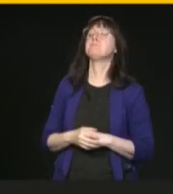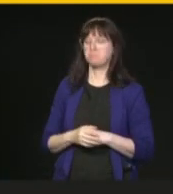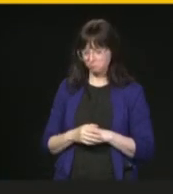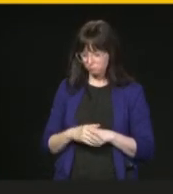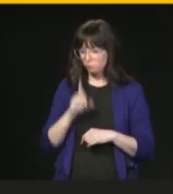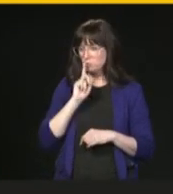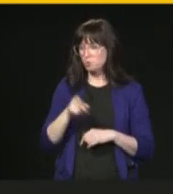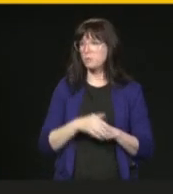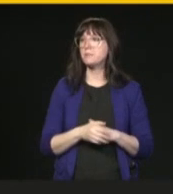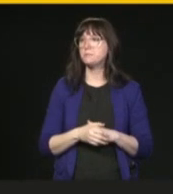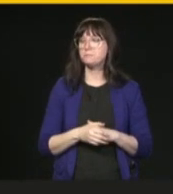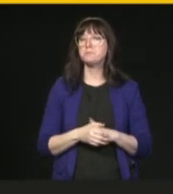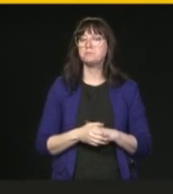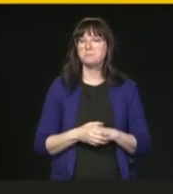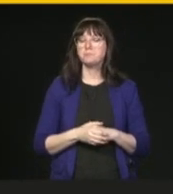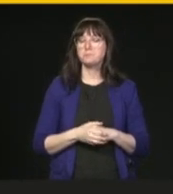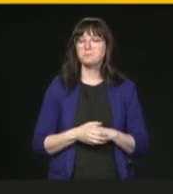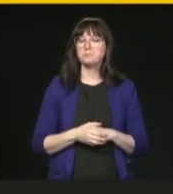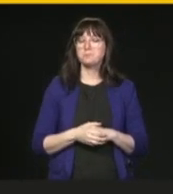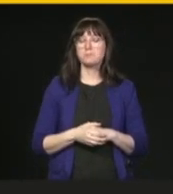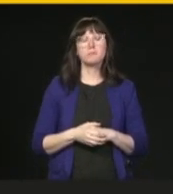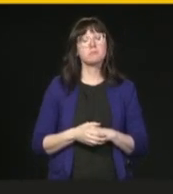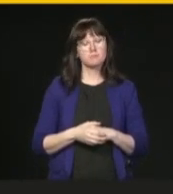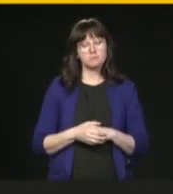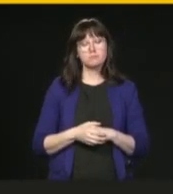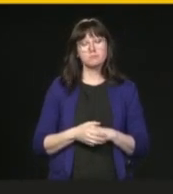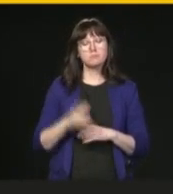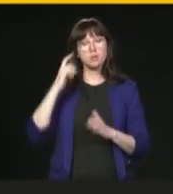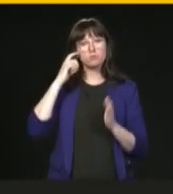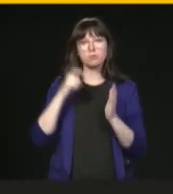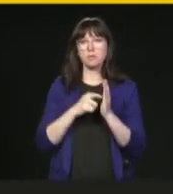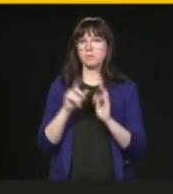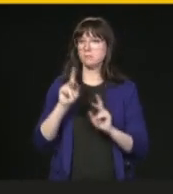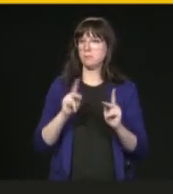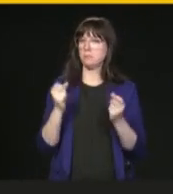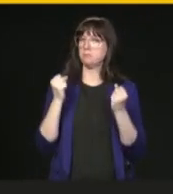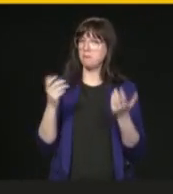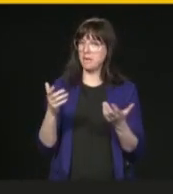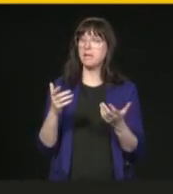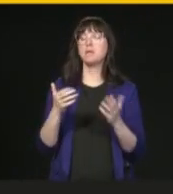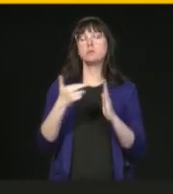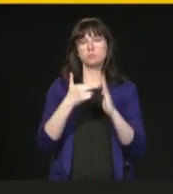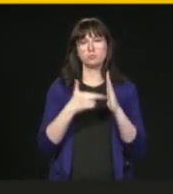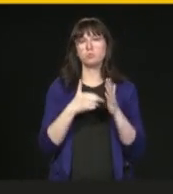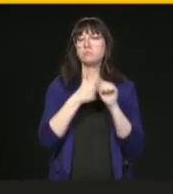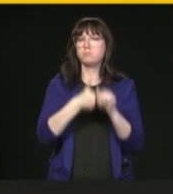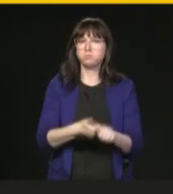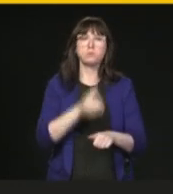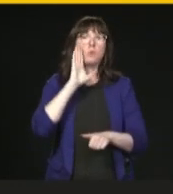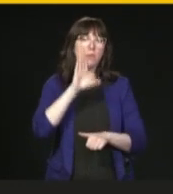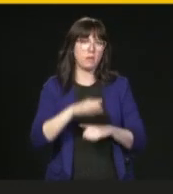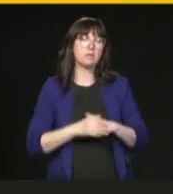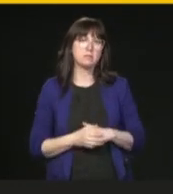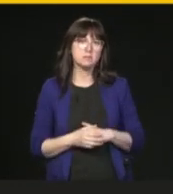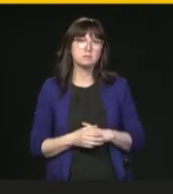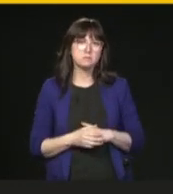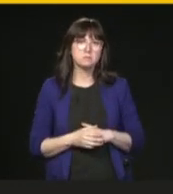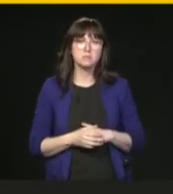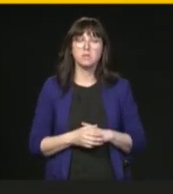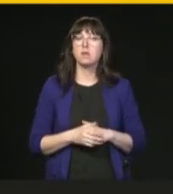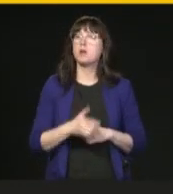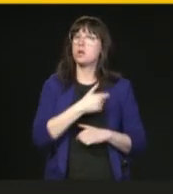We recognize that many people will follow these recommendations,